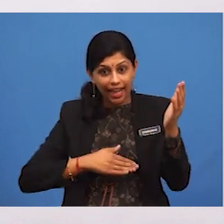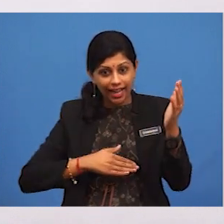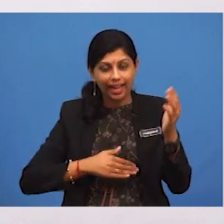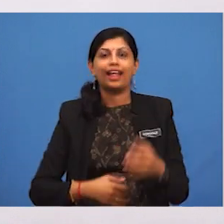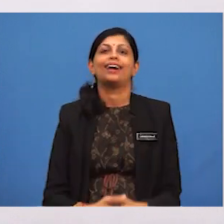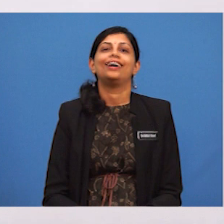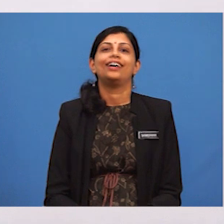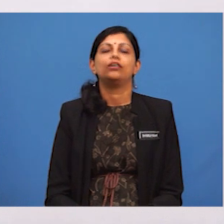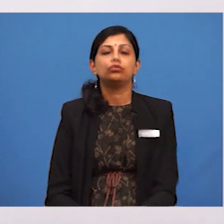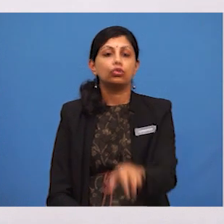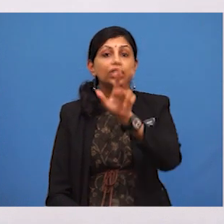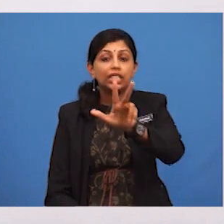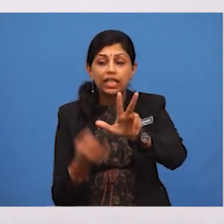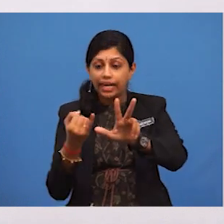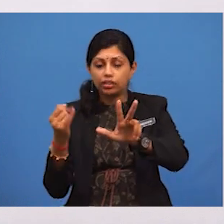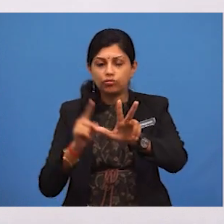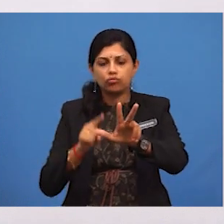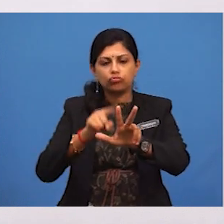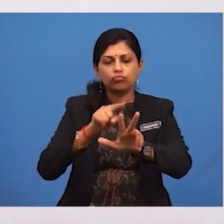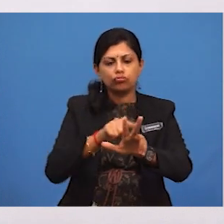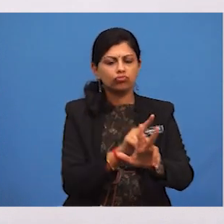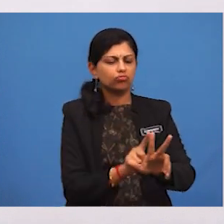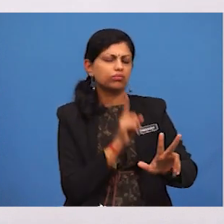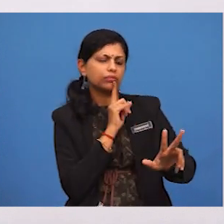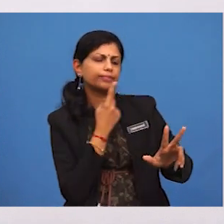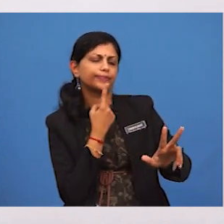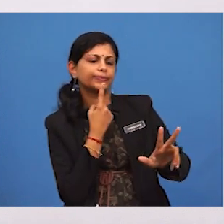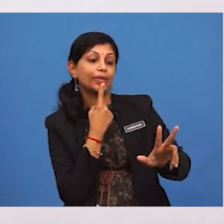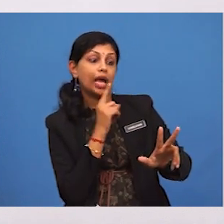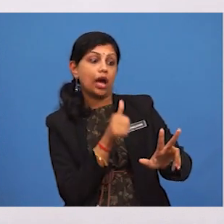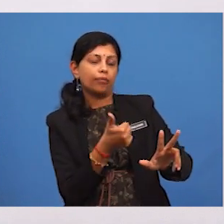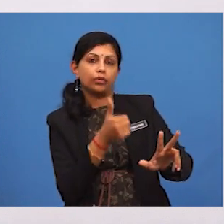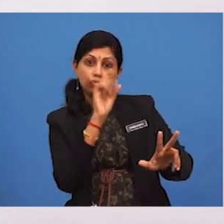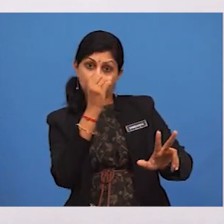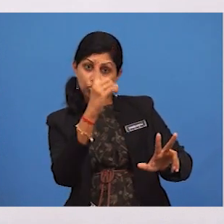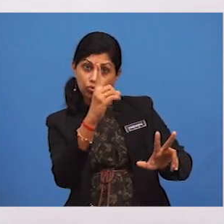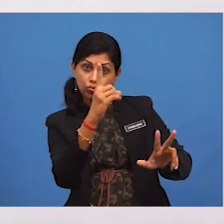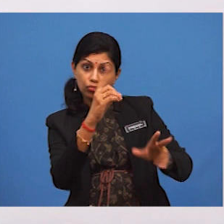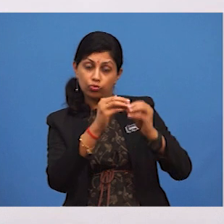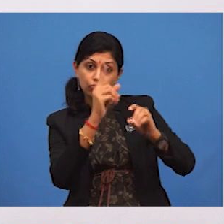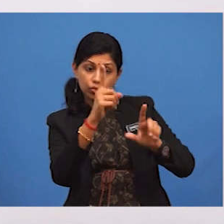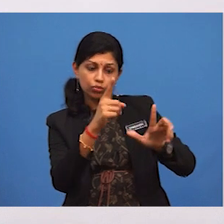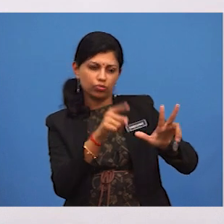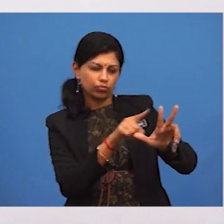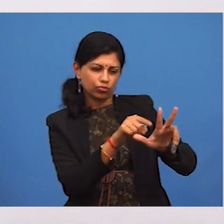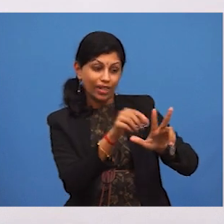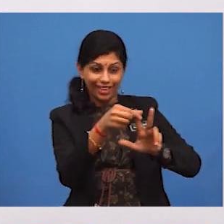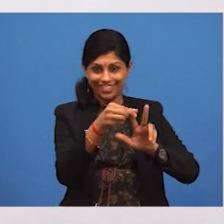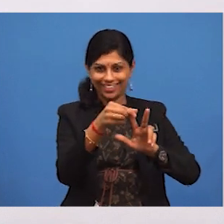and you want to choose the best, you add the in front of the adjective and then the